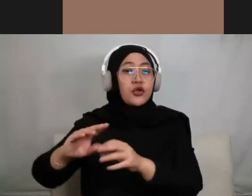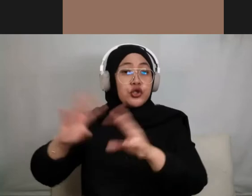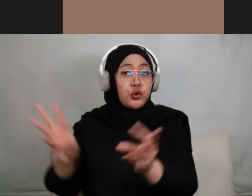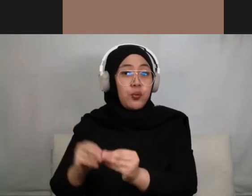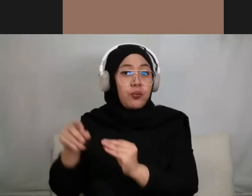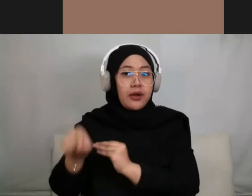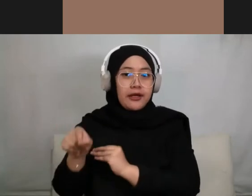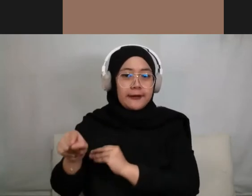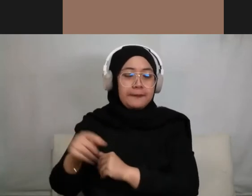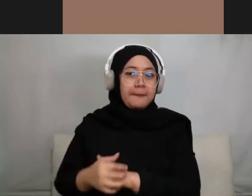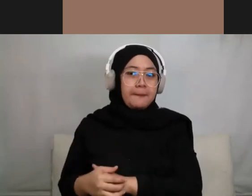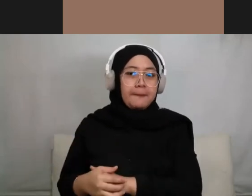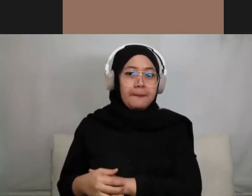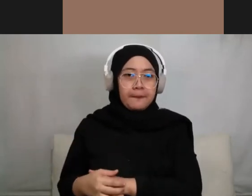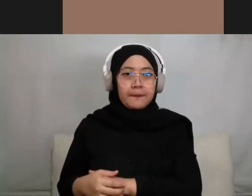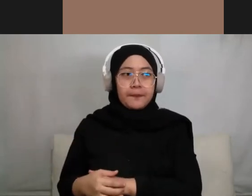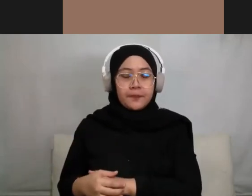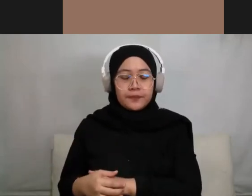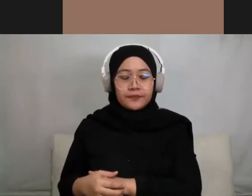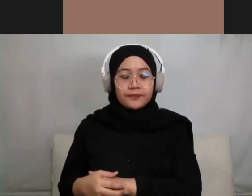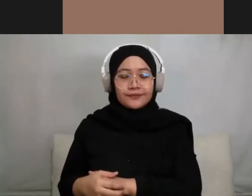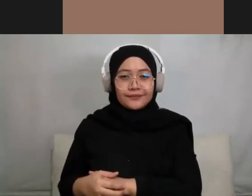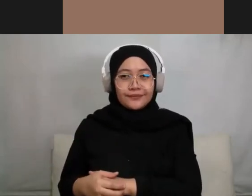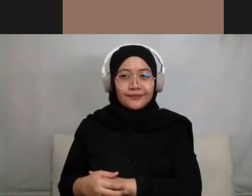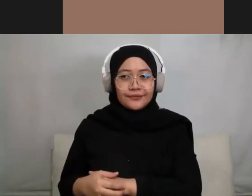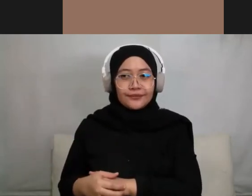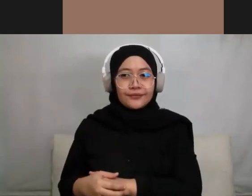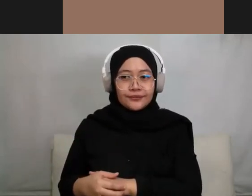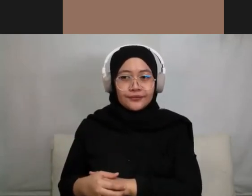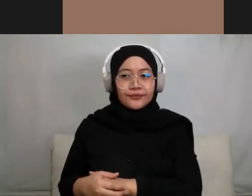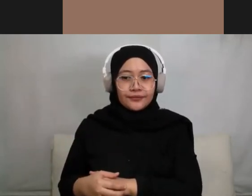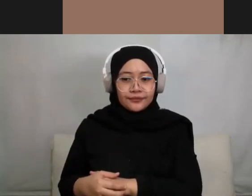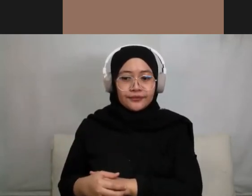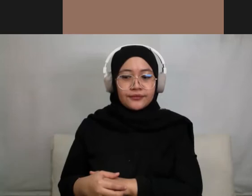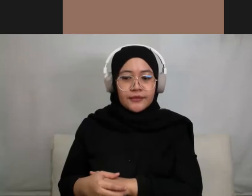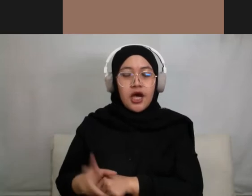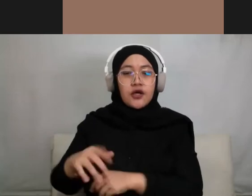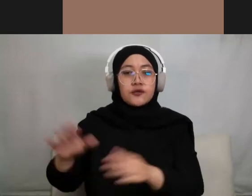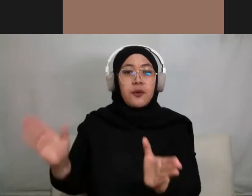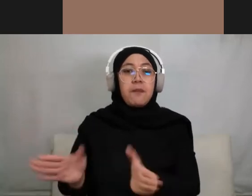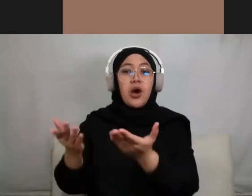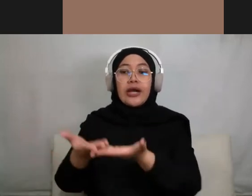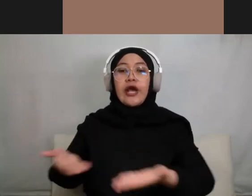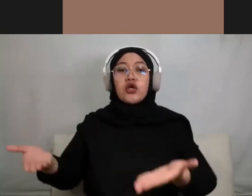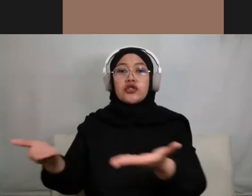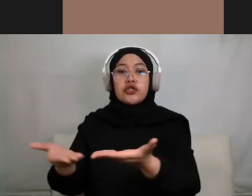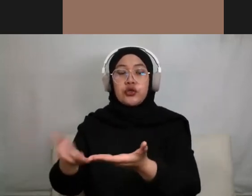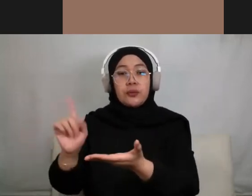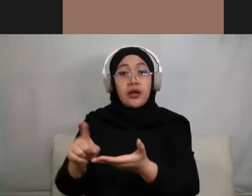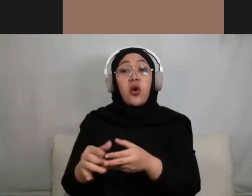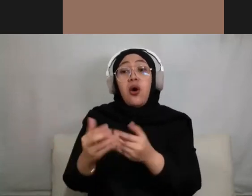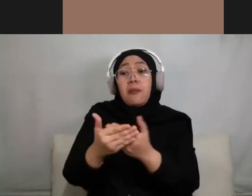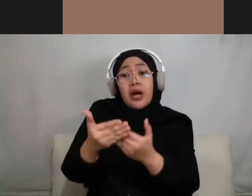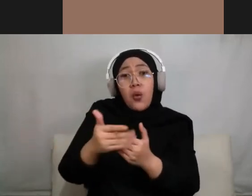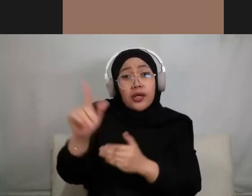Basically, we have to develop an ecosystem of maintenance in a depot. So critical size is required. If we go